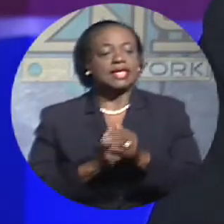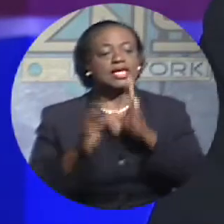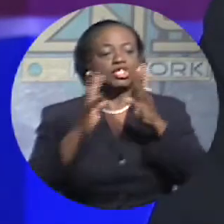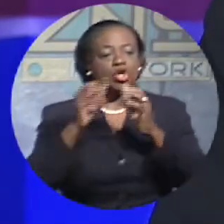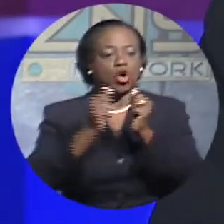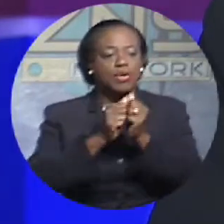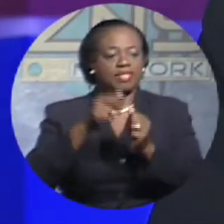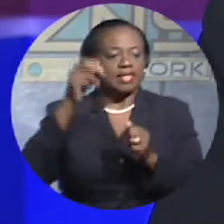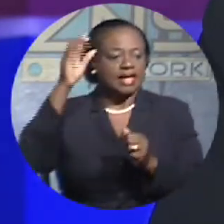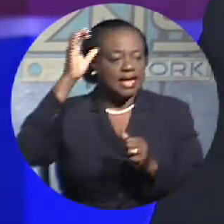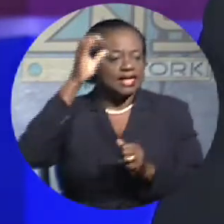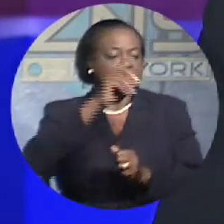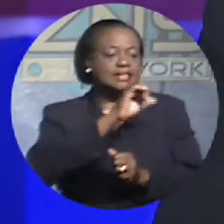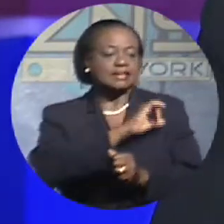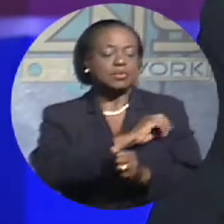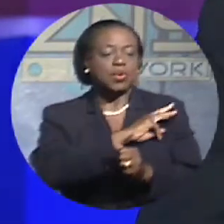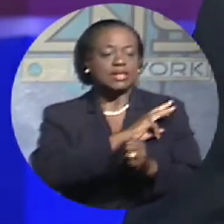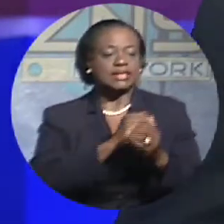but the financial sector.